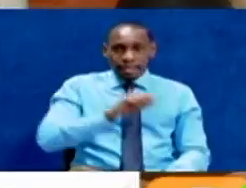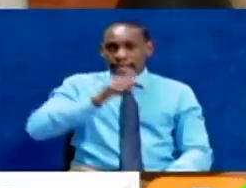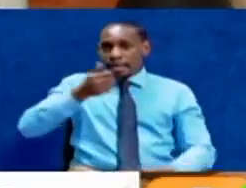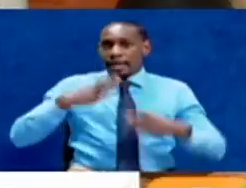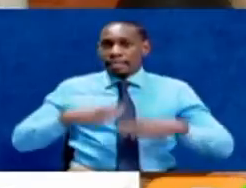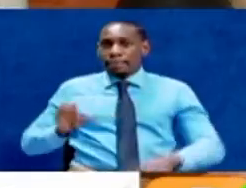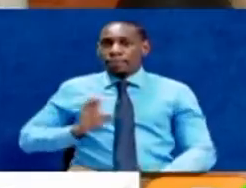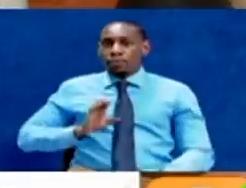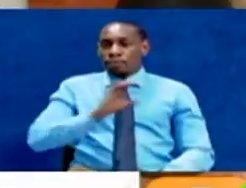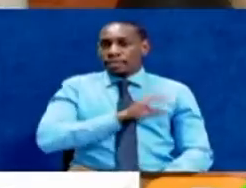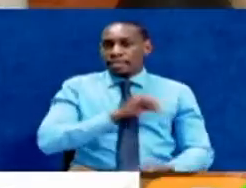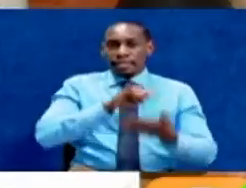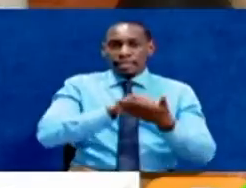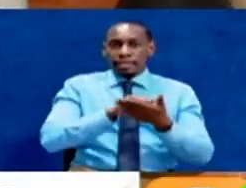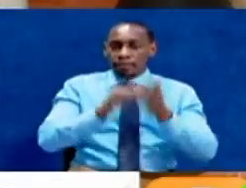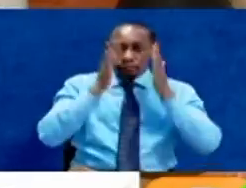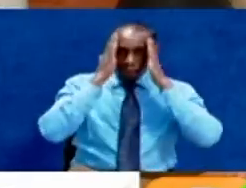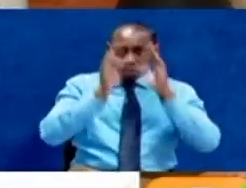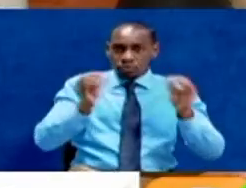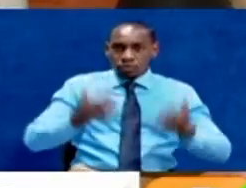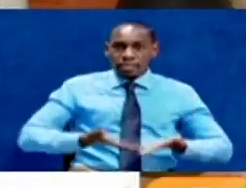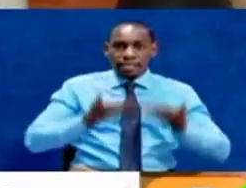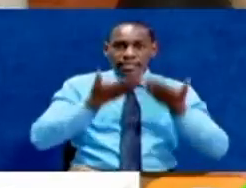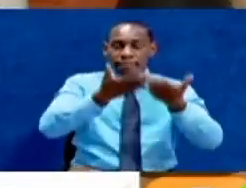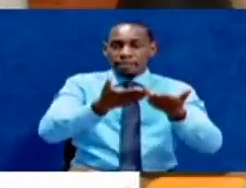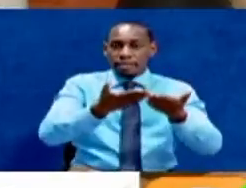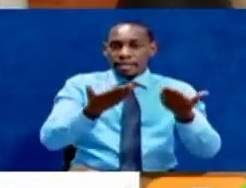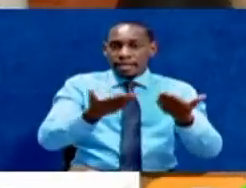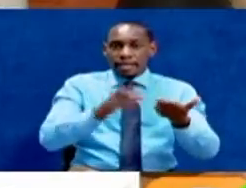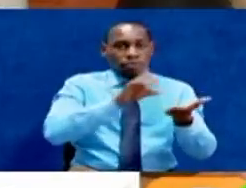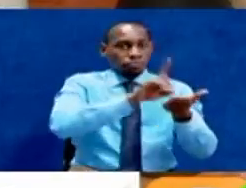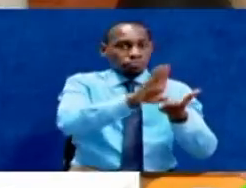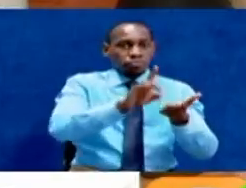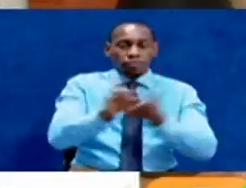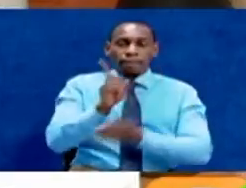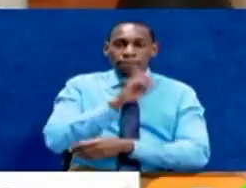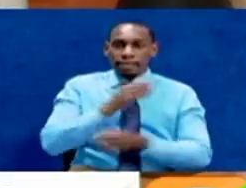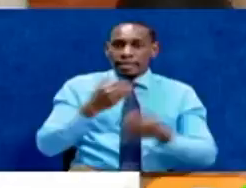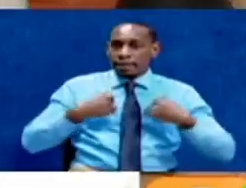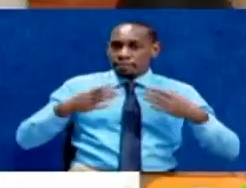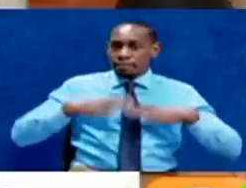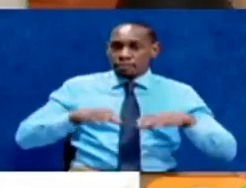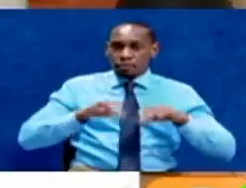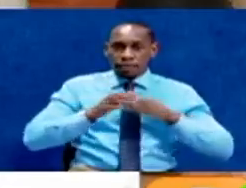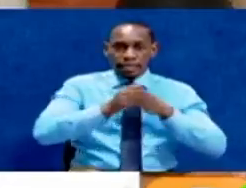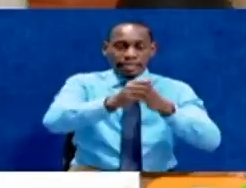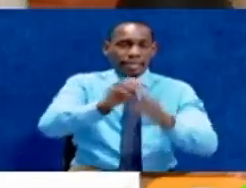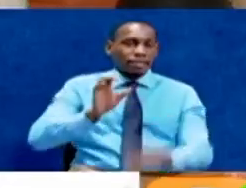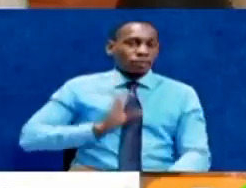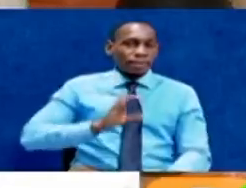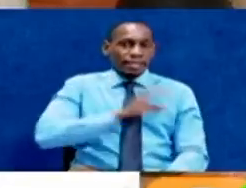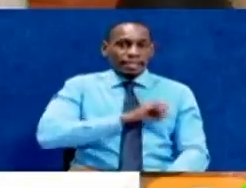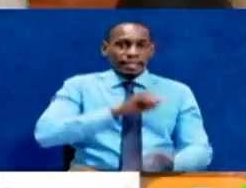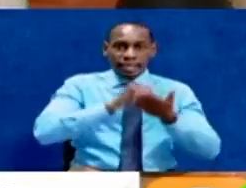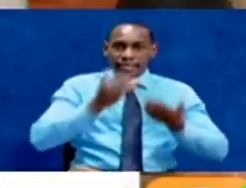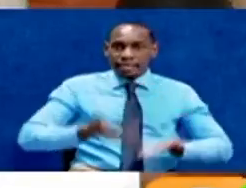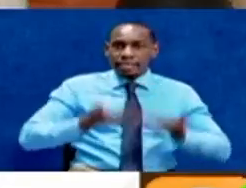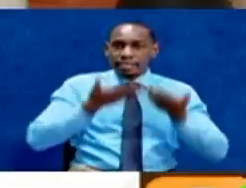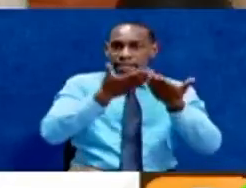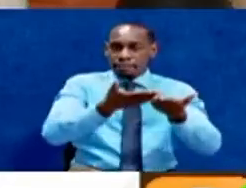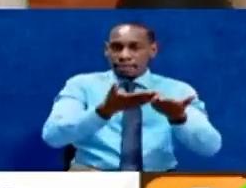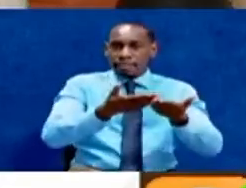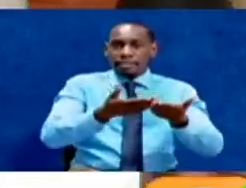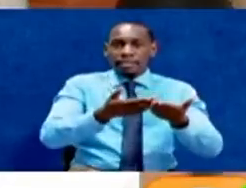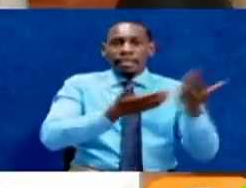who are in committees who are actually not focused on delivering what we expected. They have now been removed. So we have people in those leading those committees who are going to deliver as expected.